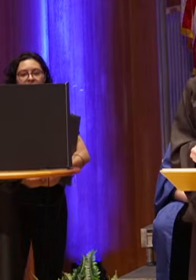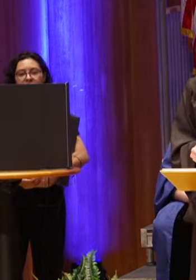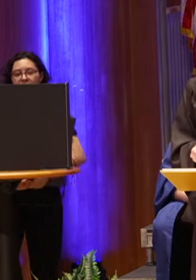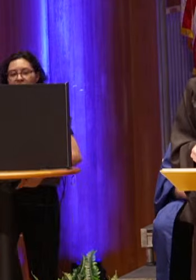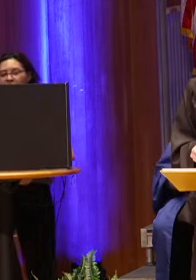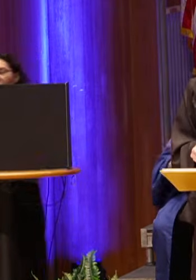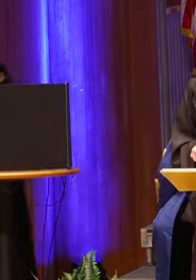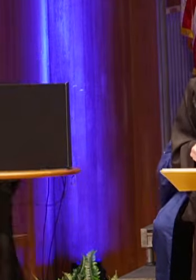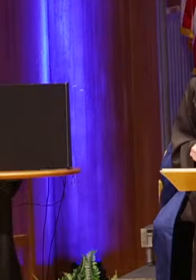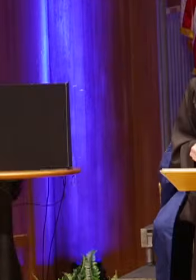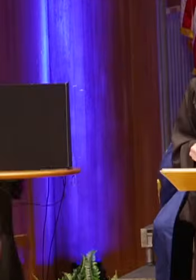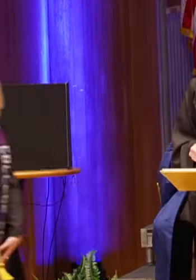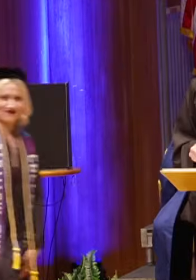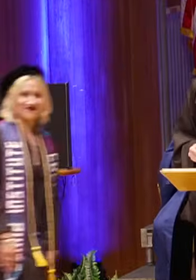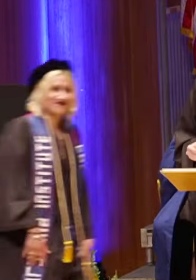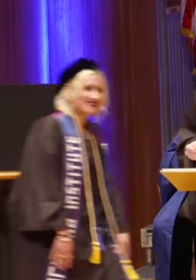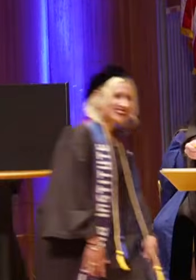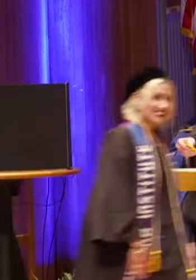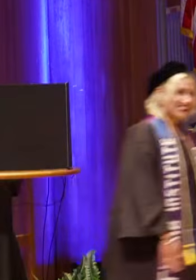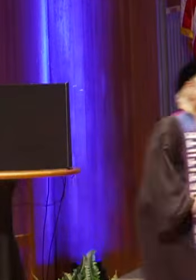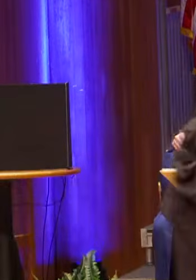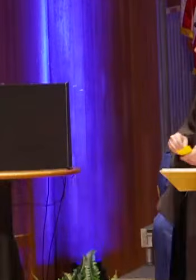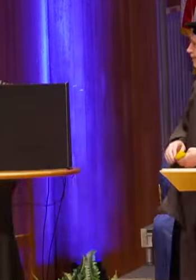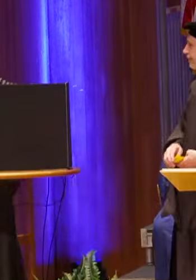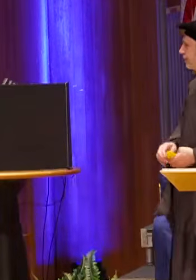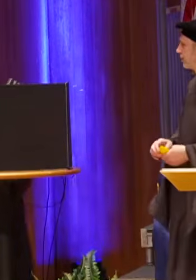Clara Cunell, summa cum laude.